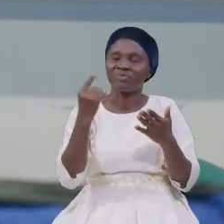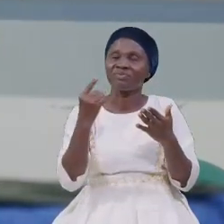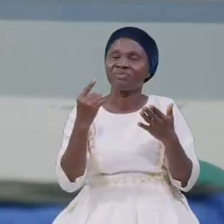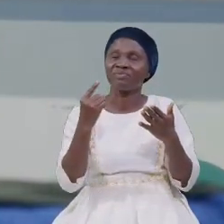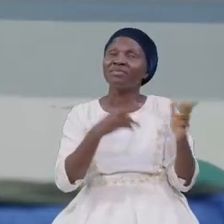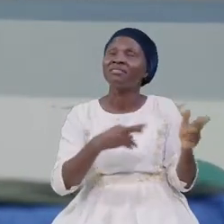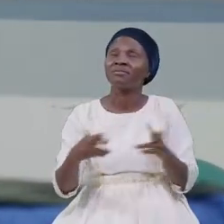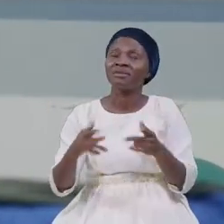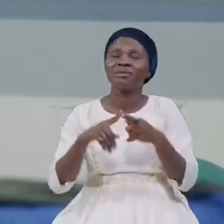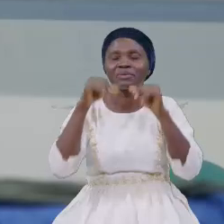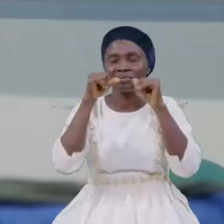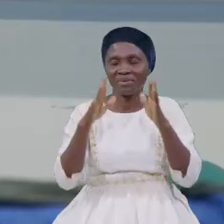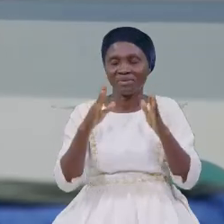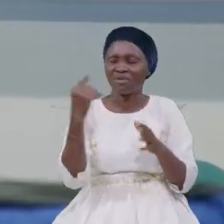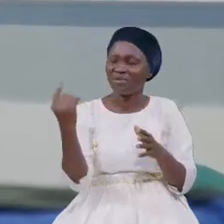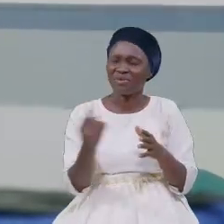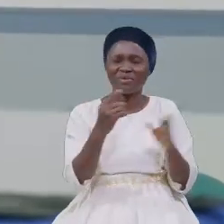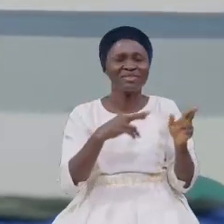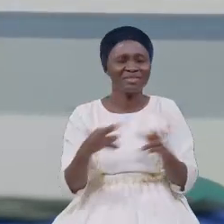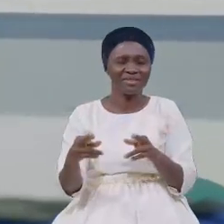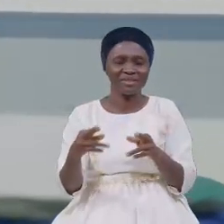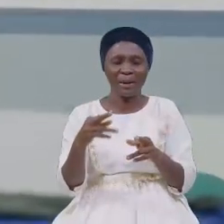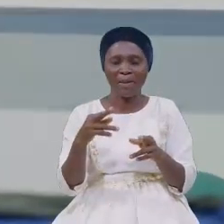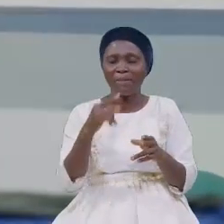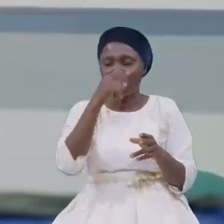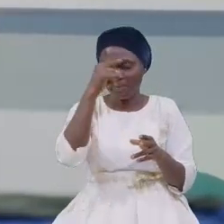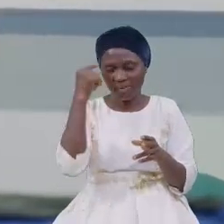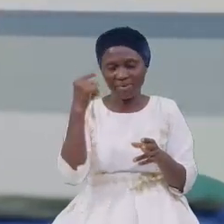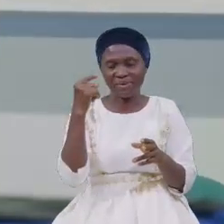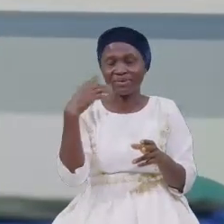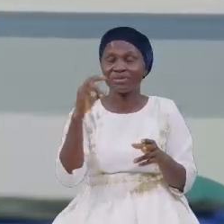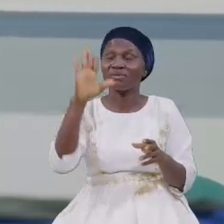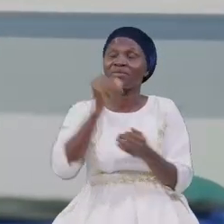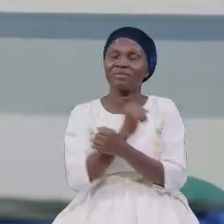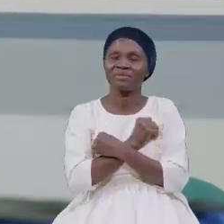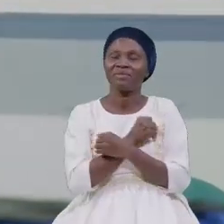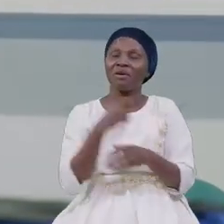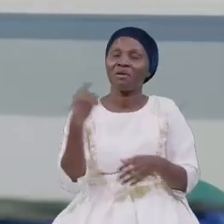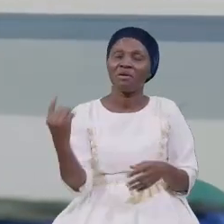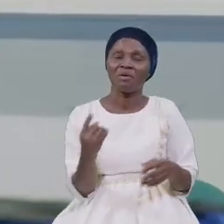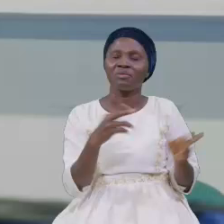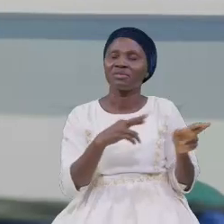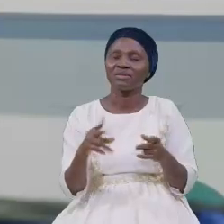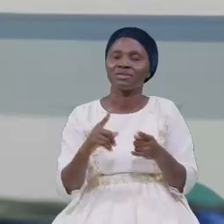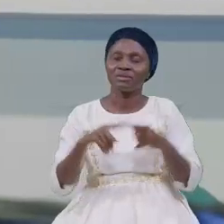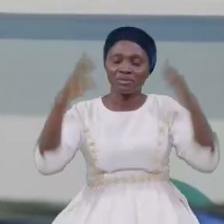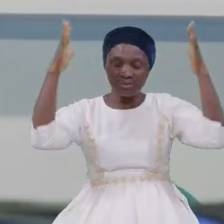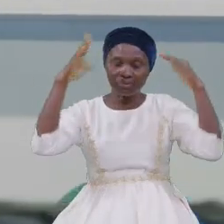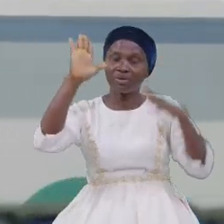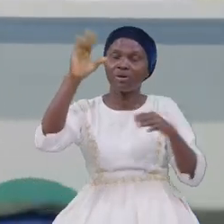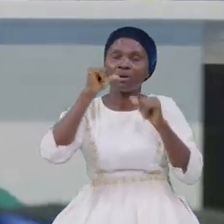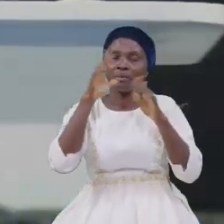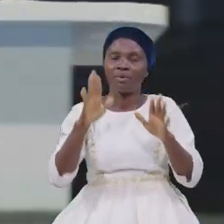Always ready because you love. Always ready to shower your blessing upon